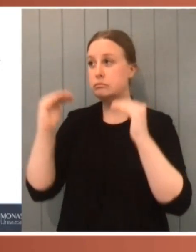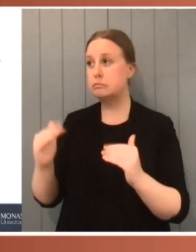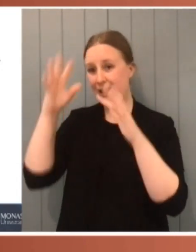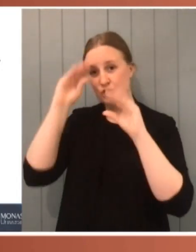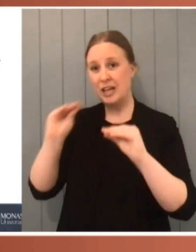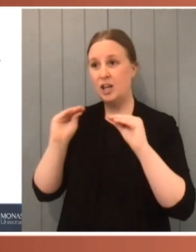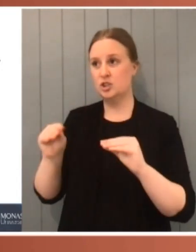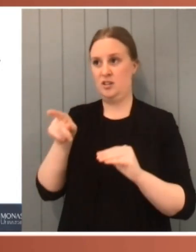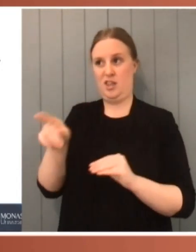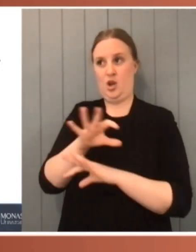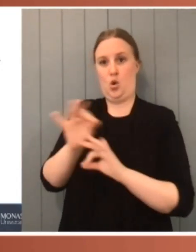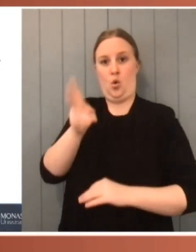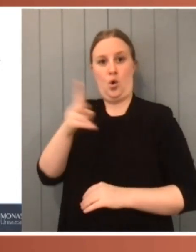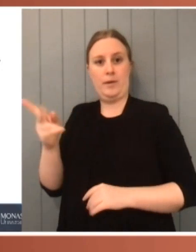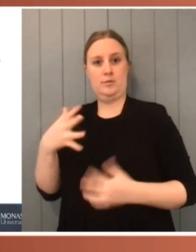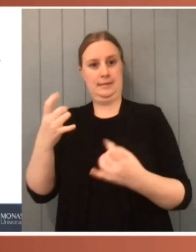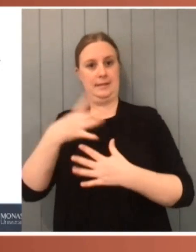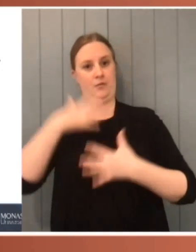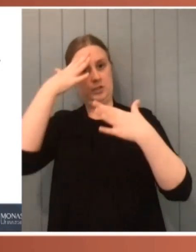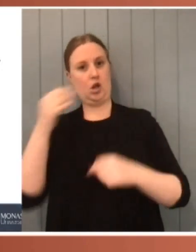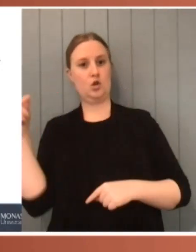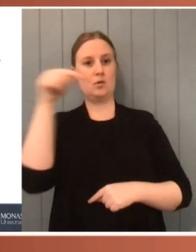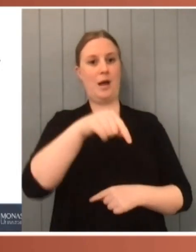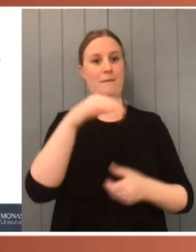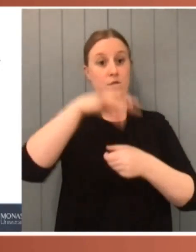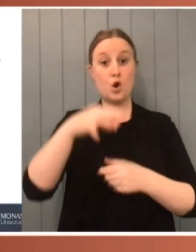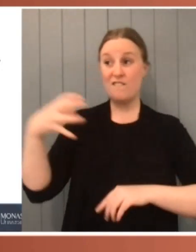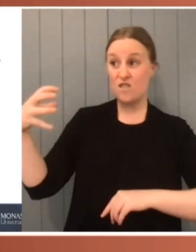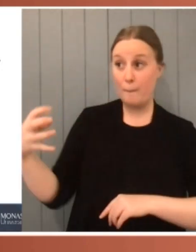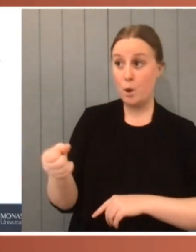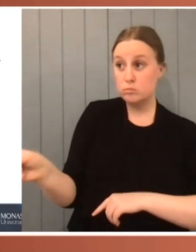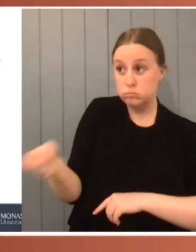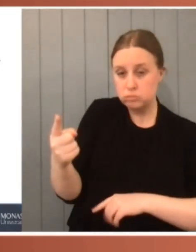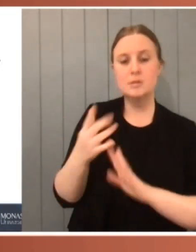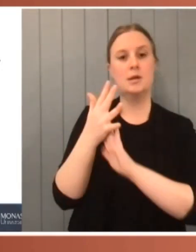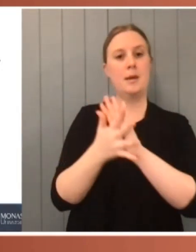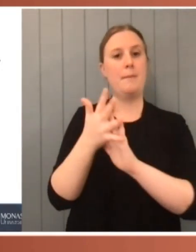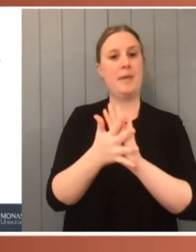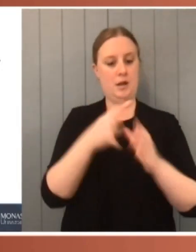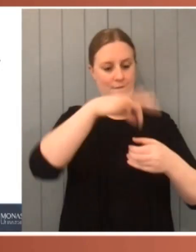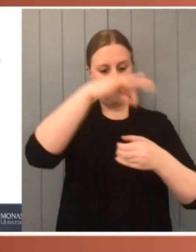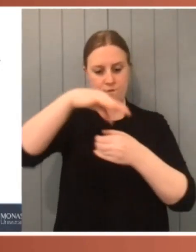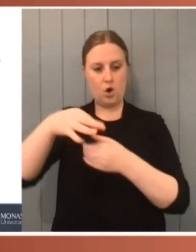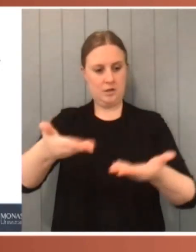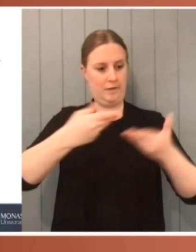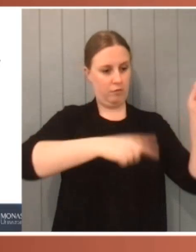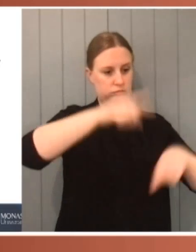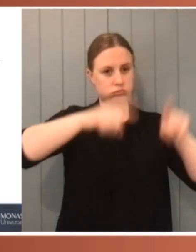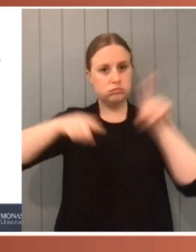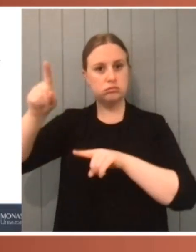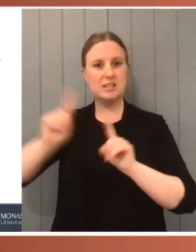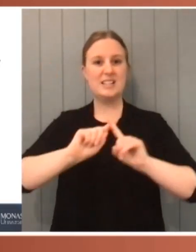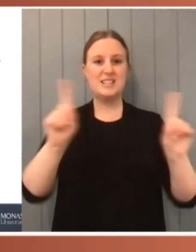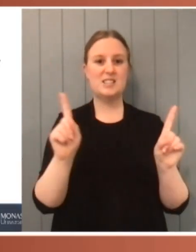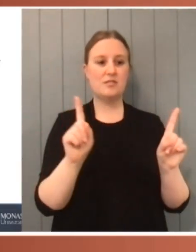it helps to ensure that members of disadvantaged groups in terms of social class, ethnicity, gender, and so on,